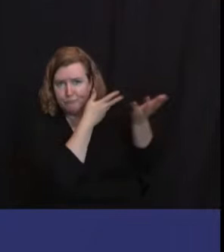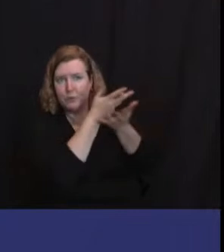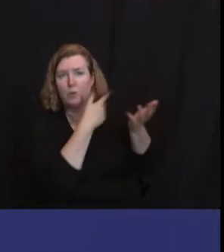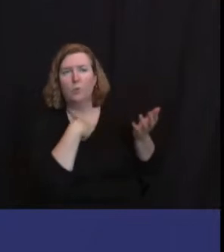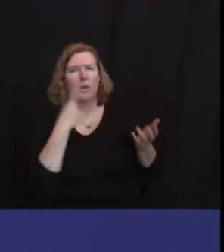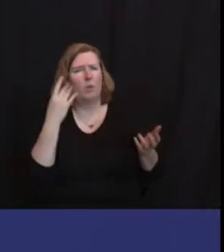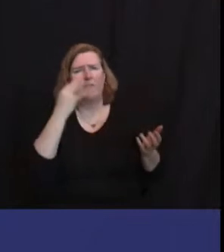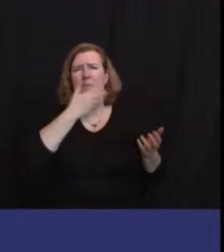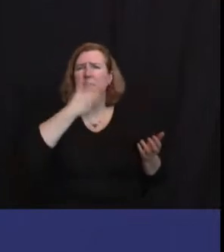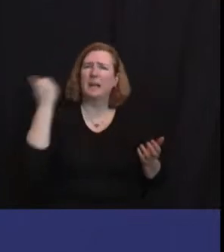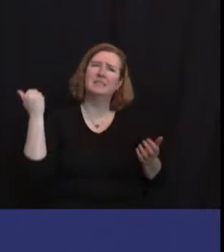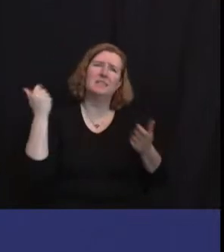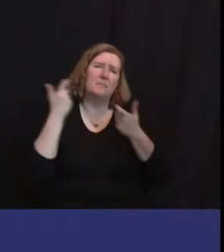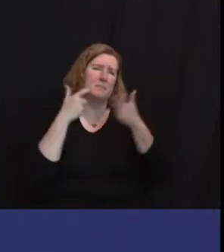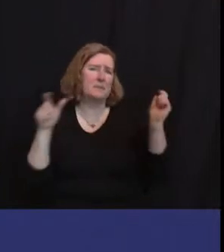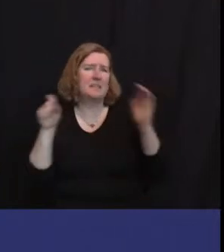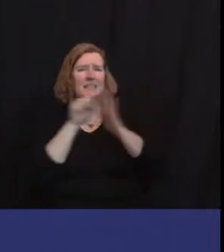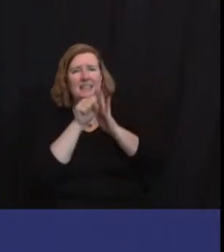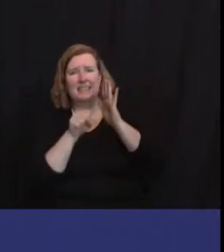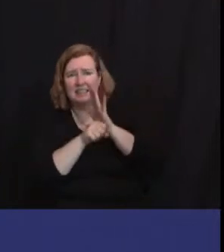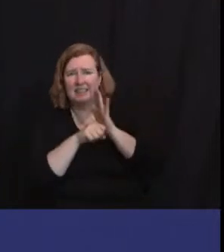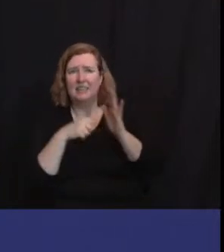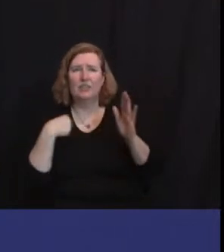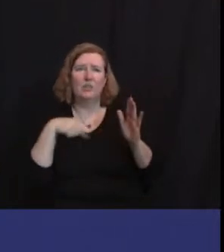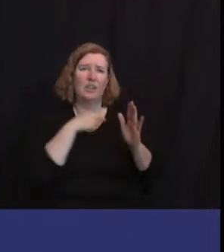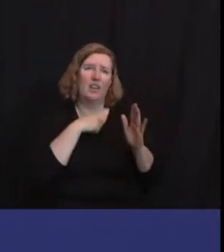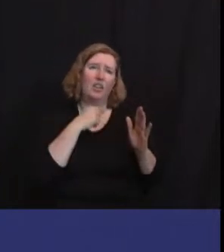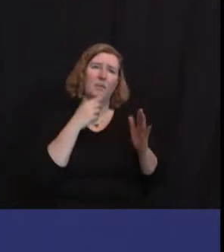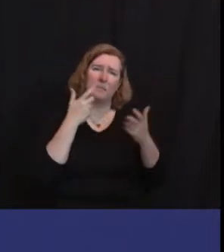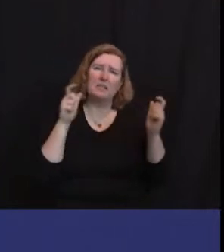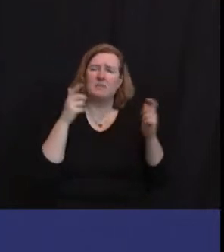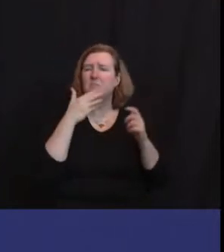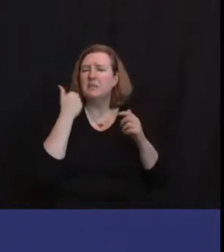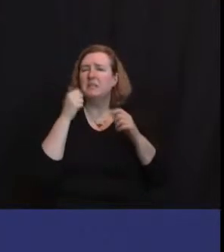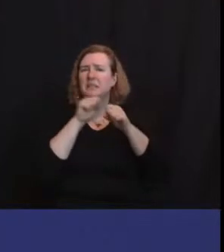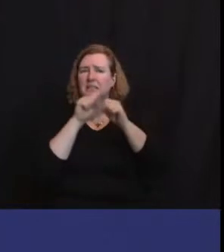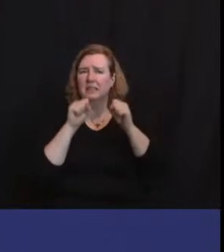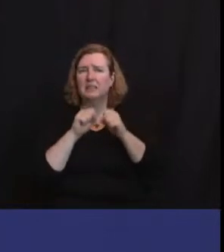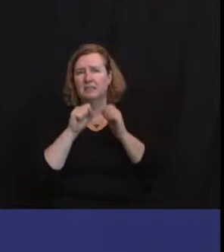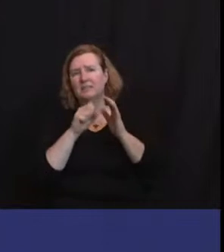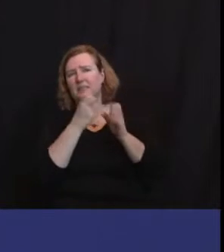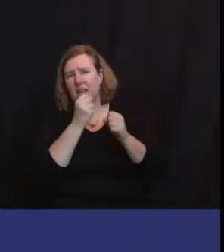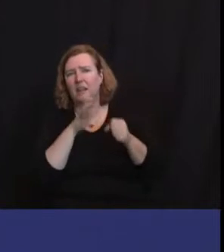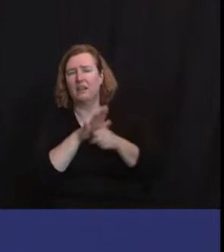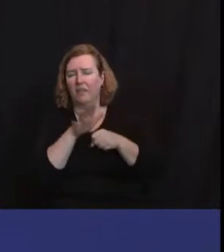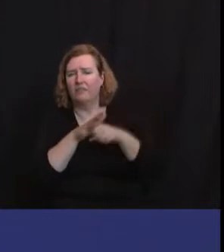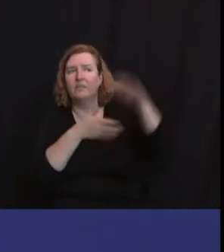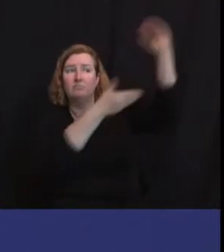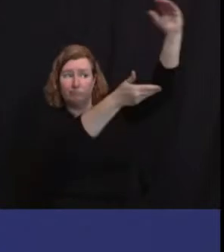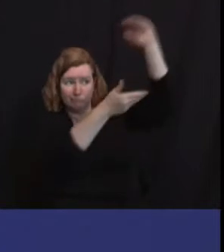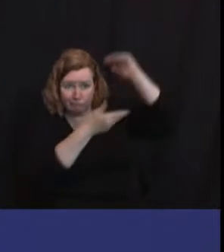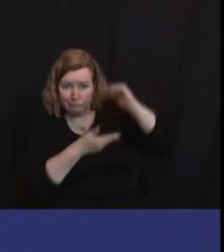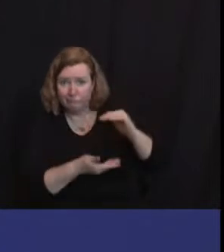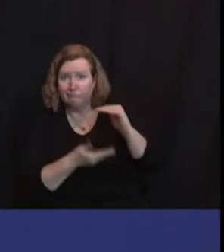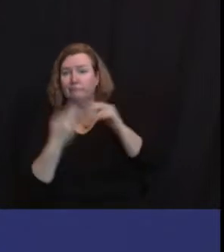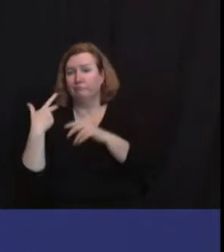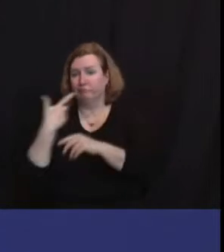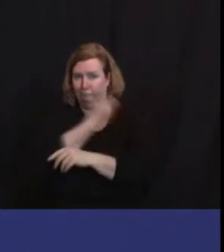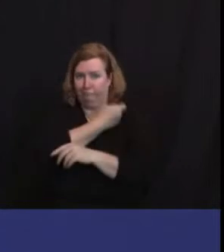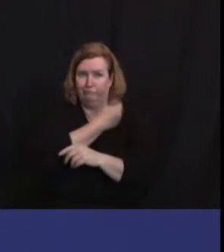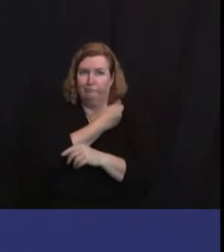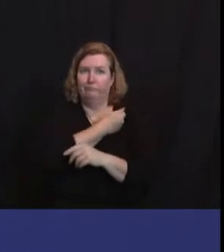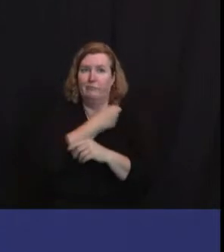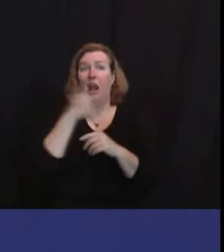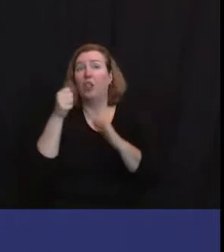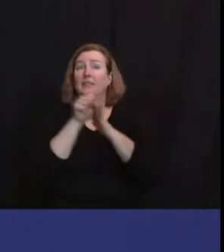state. In fact, not probably, we are the best big state in getting supplies into people's arms. If you look at the states that are ahead of us, all